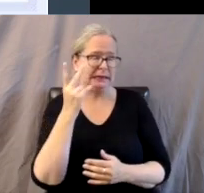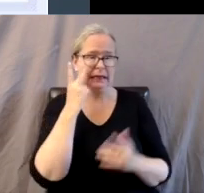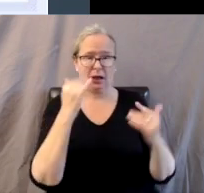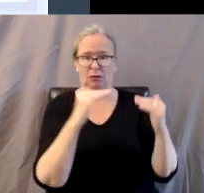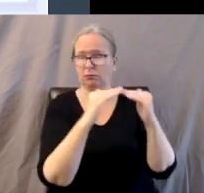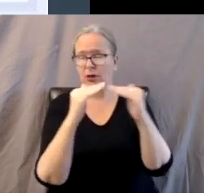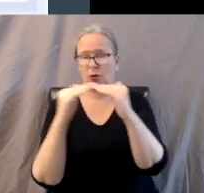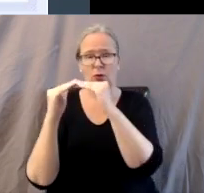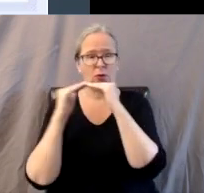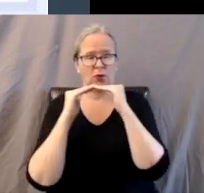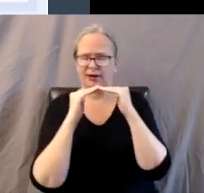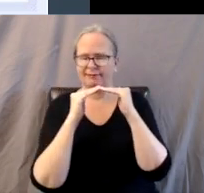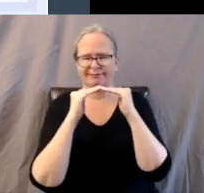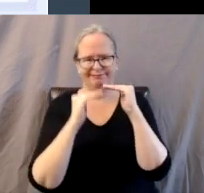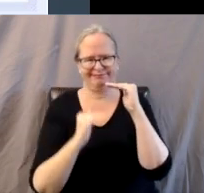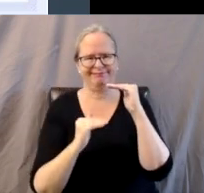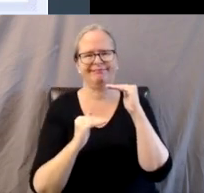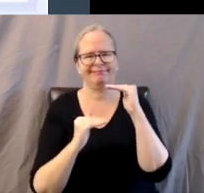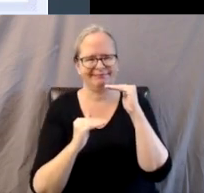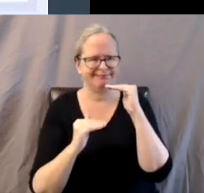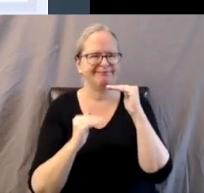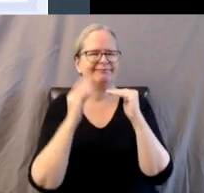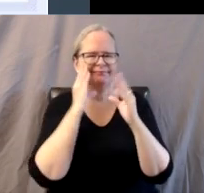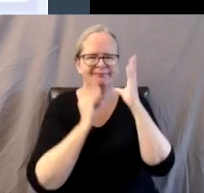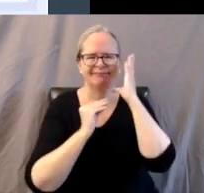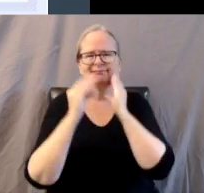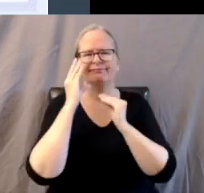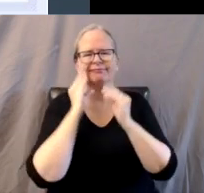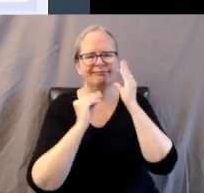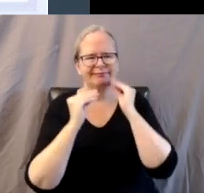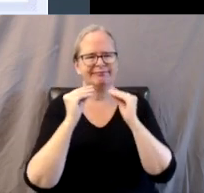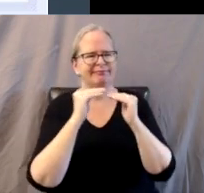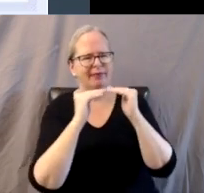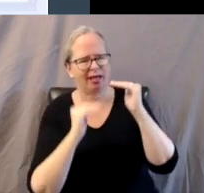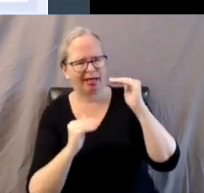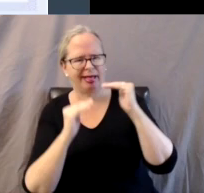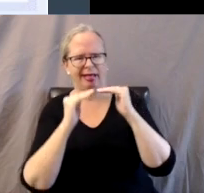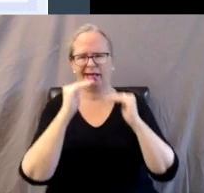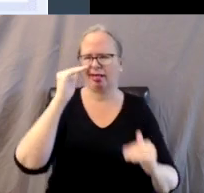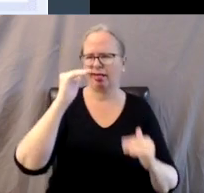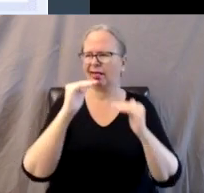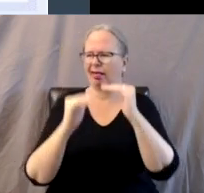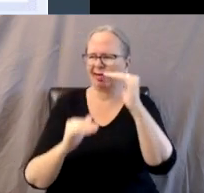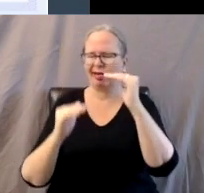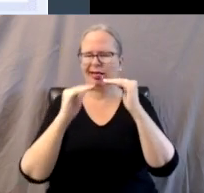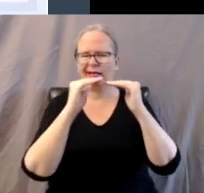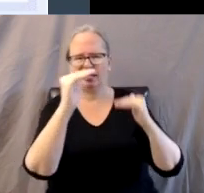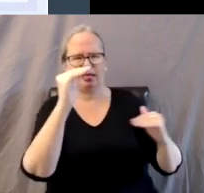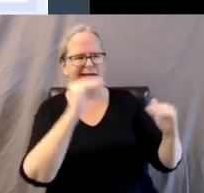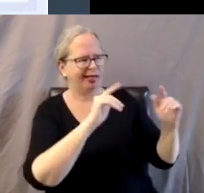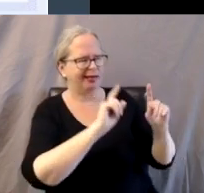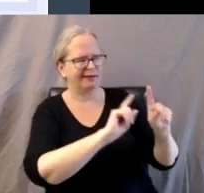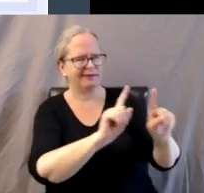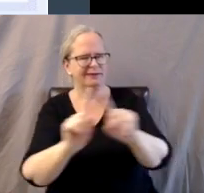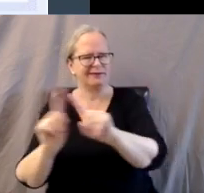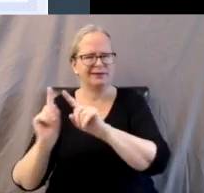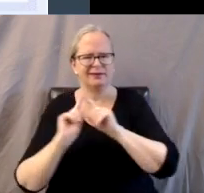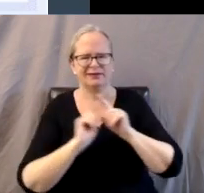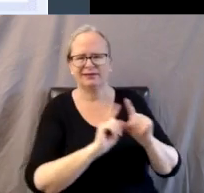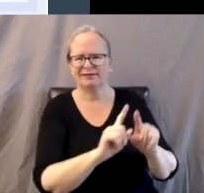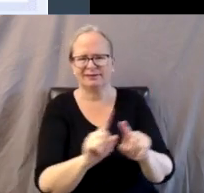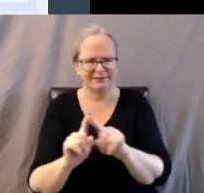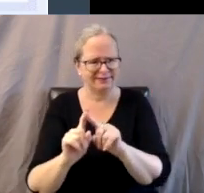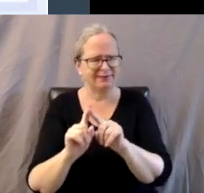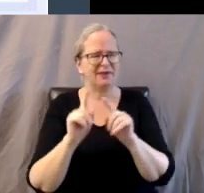wealthiest provinces, yet has the highest level of income inequality. What affects one of us affects all of